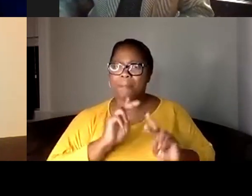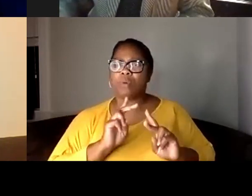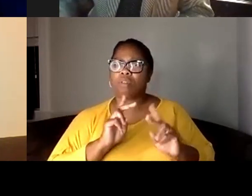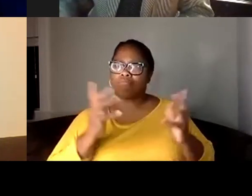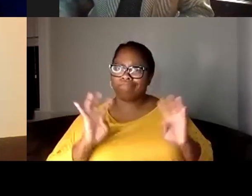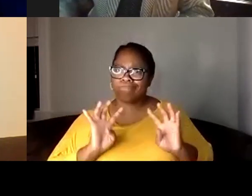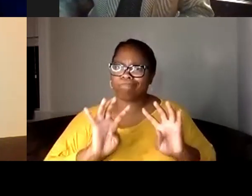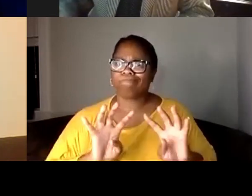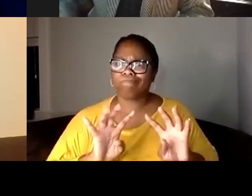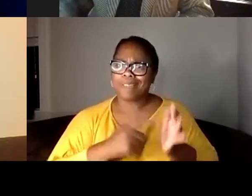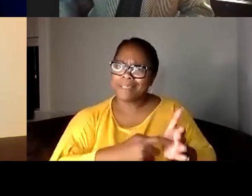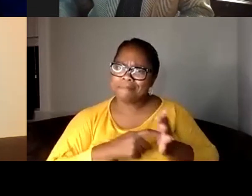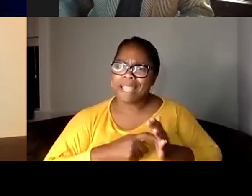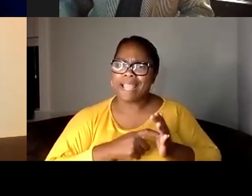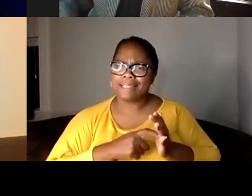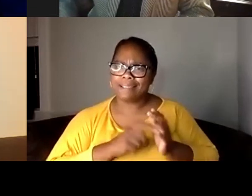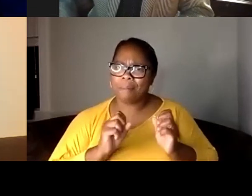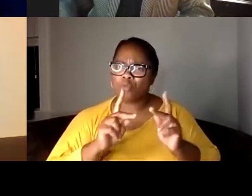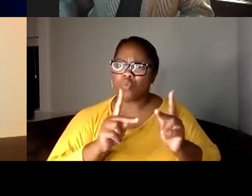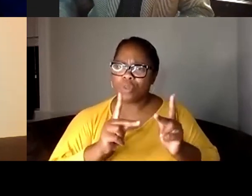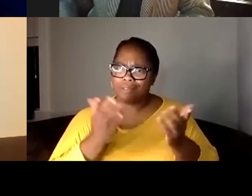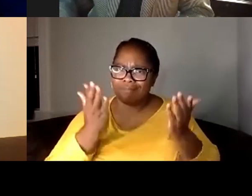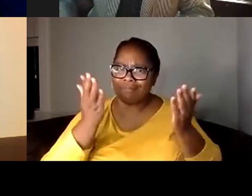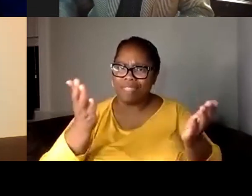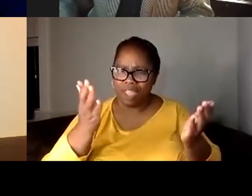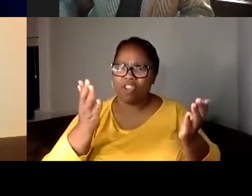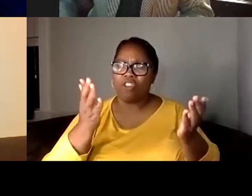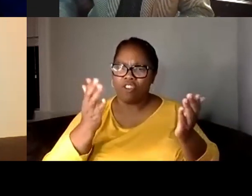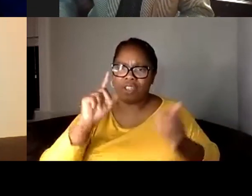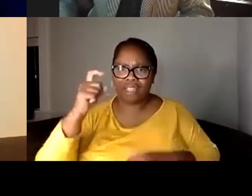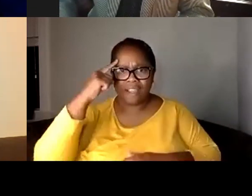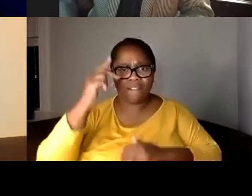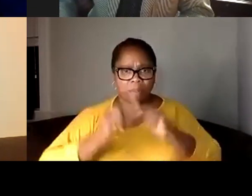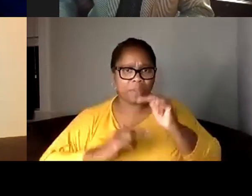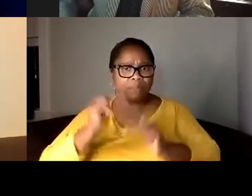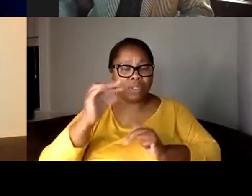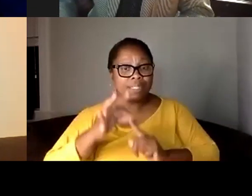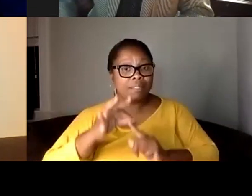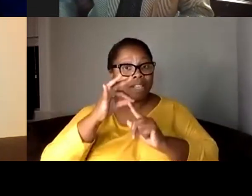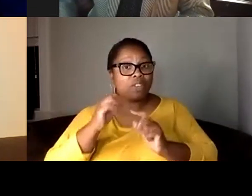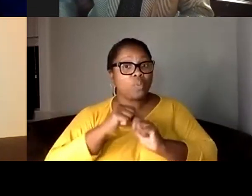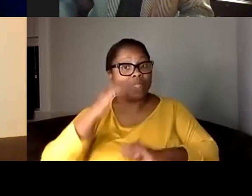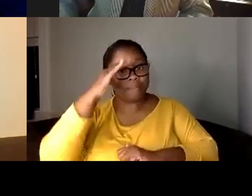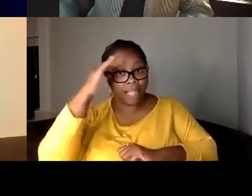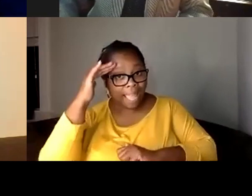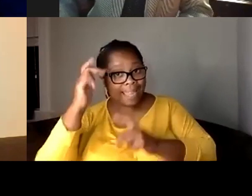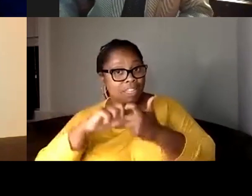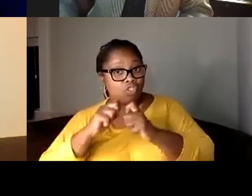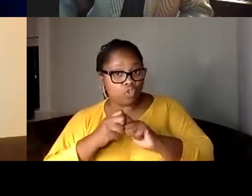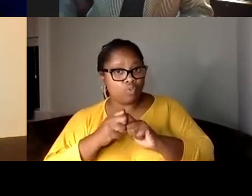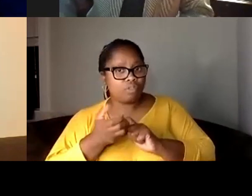and demanding space at the Capitol, especially when issues that are primarily Black issues are on the